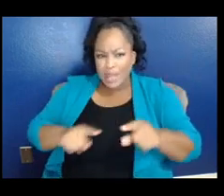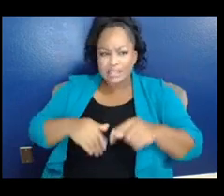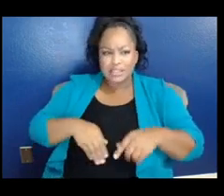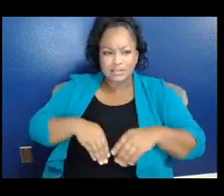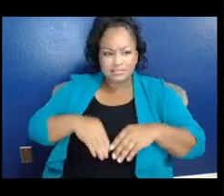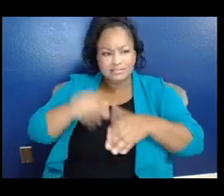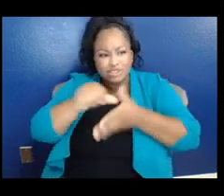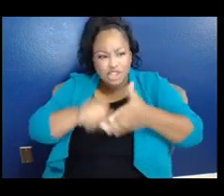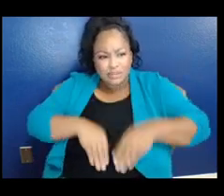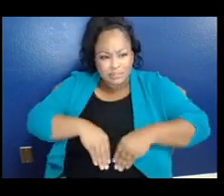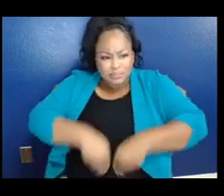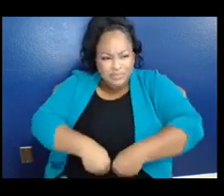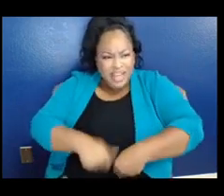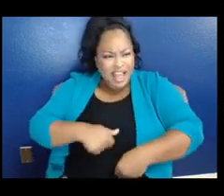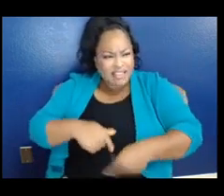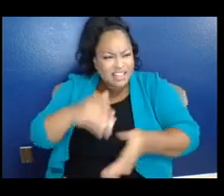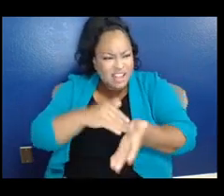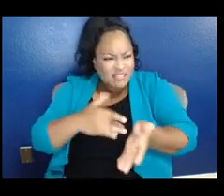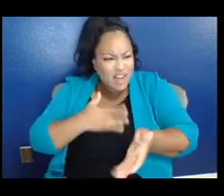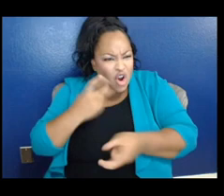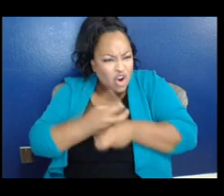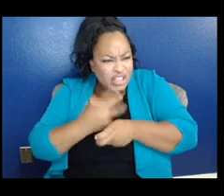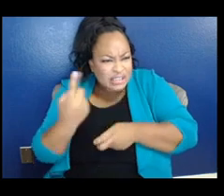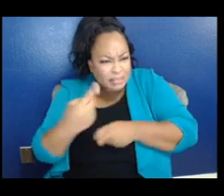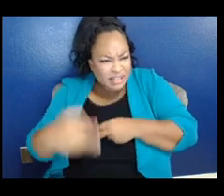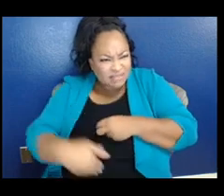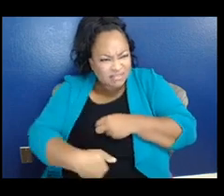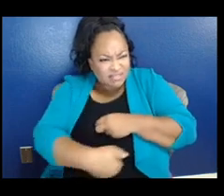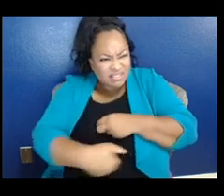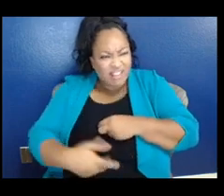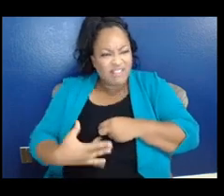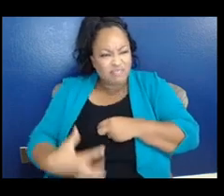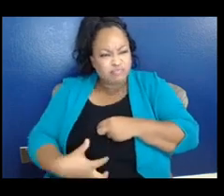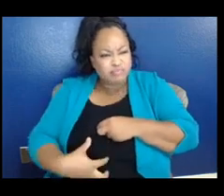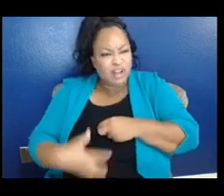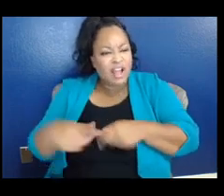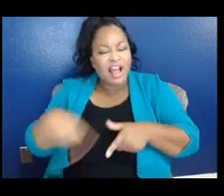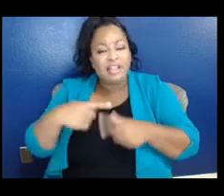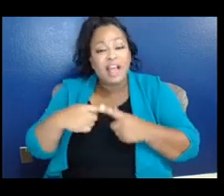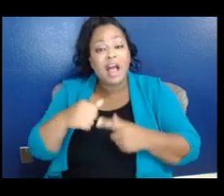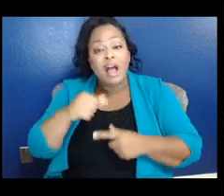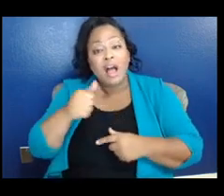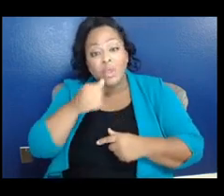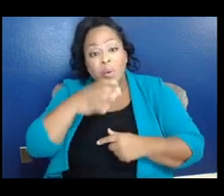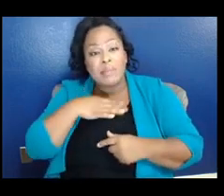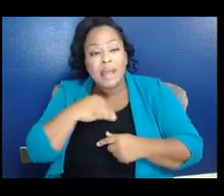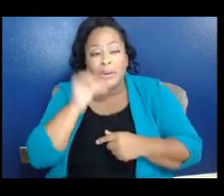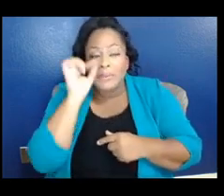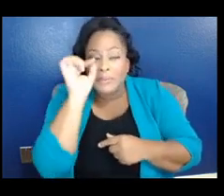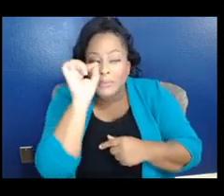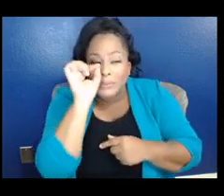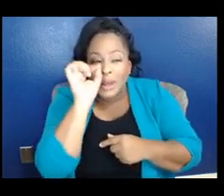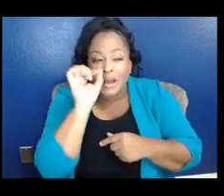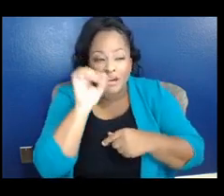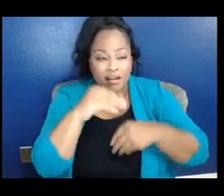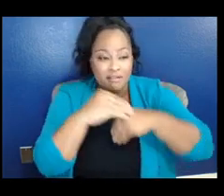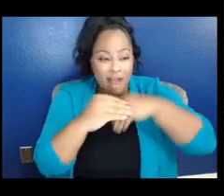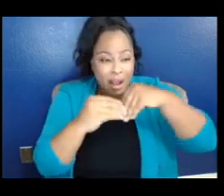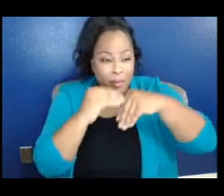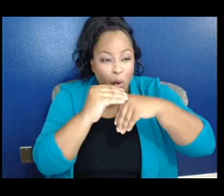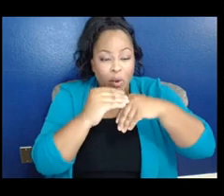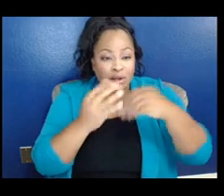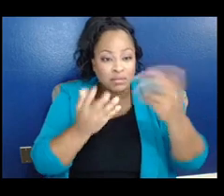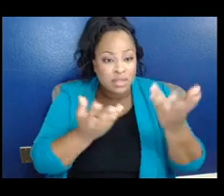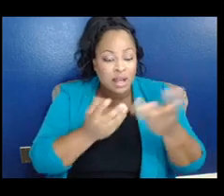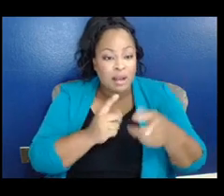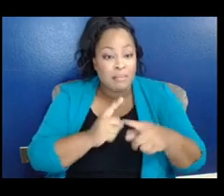to go get a tummy tuck and their doctor felt something hard. And I've also had women that have had very small fibroids and